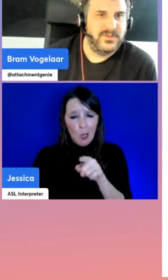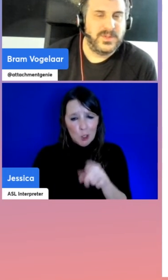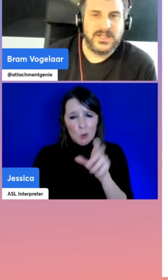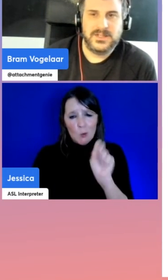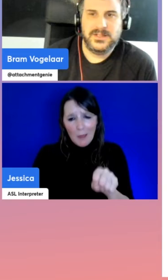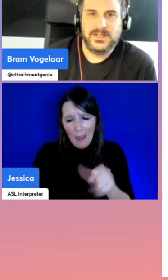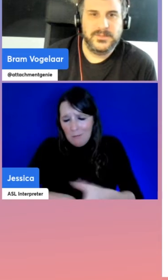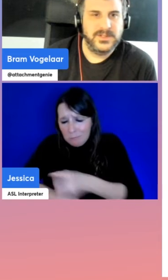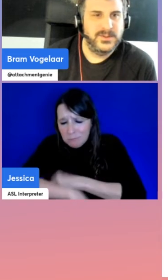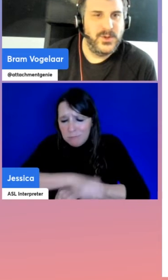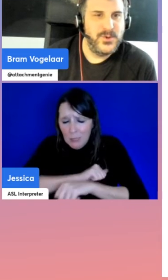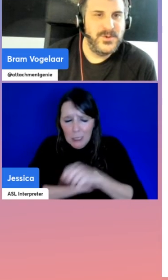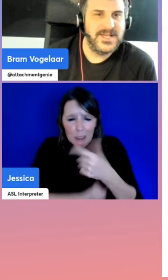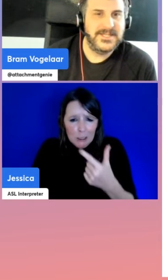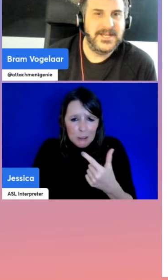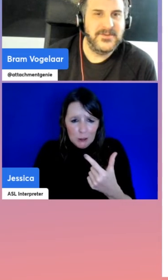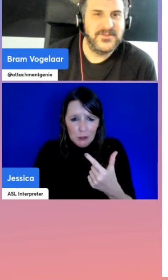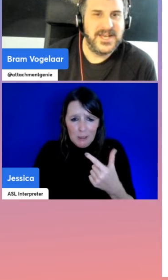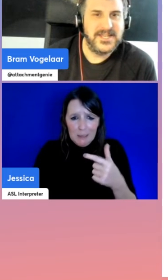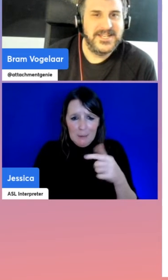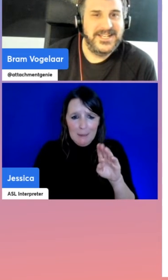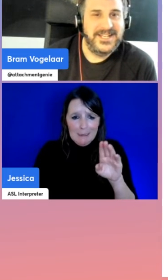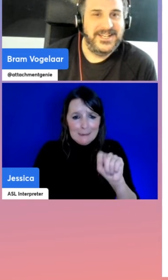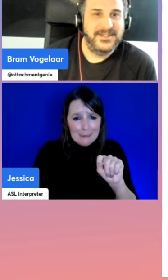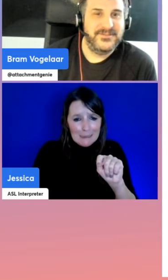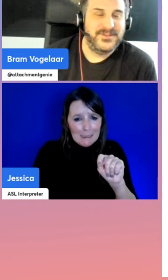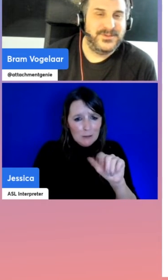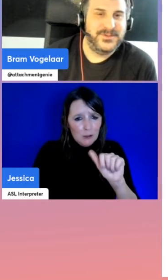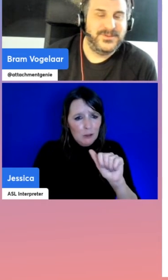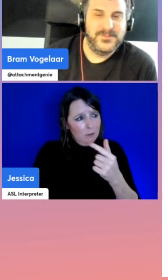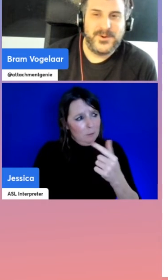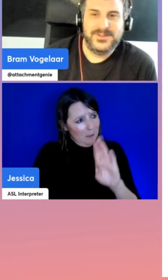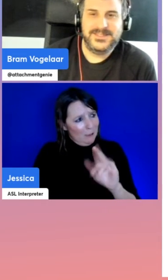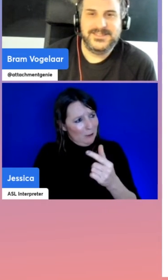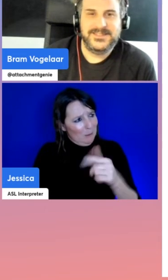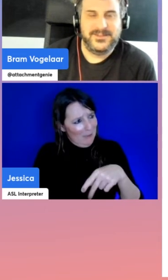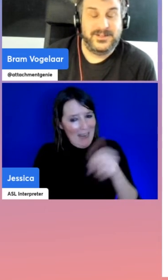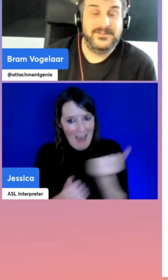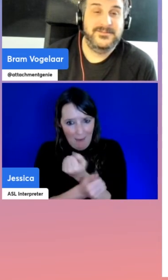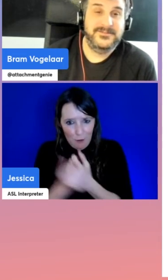BGP everywhere, but who has the time for that? So